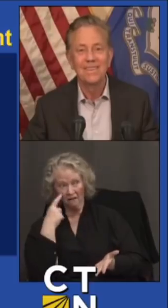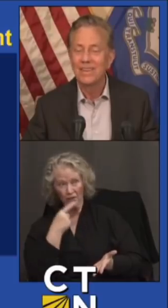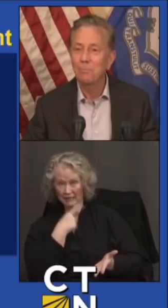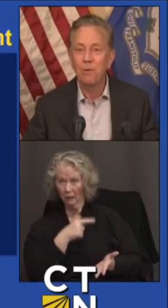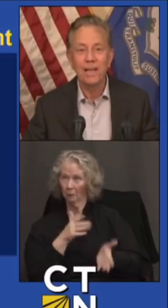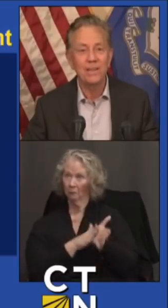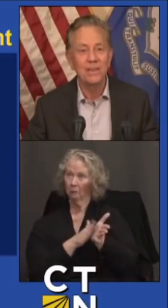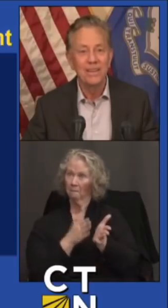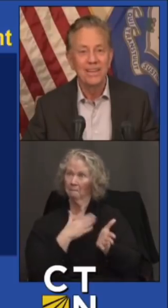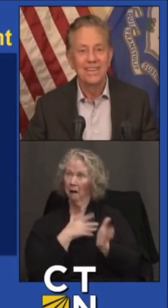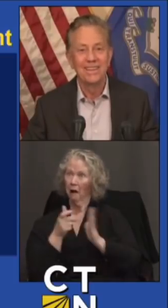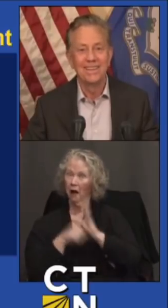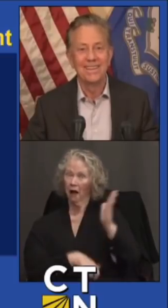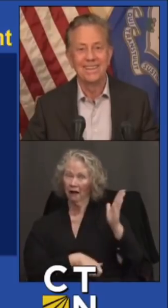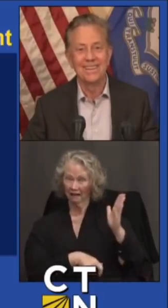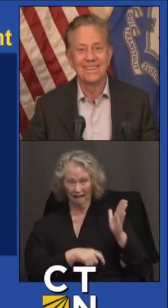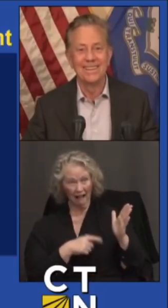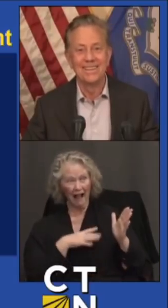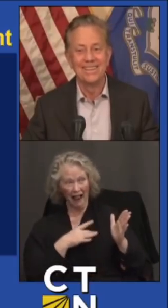thing. Keep waiting.